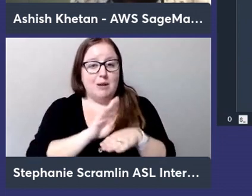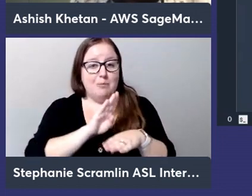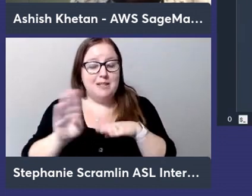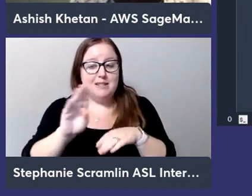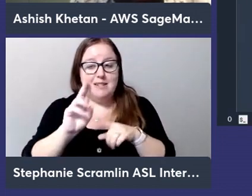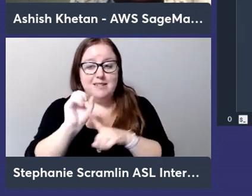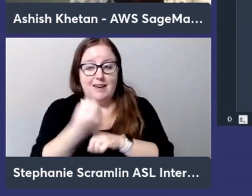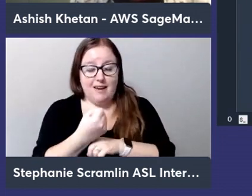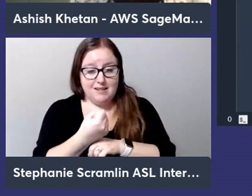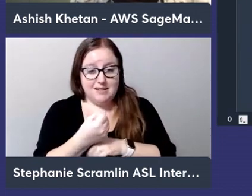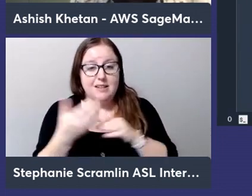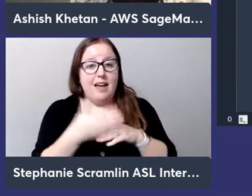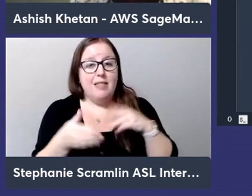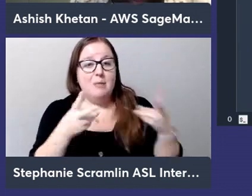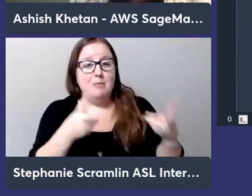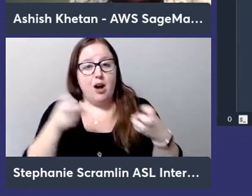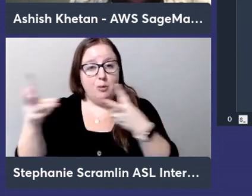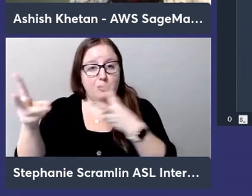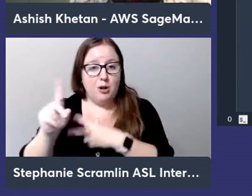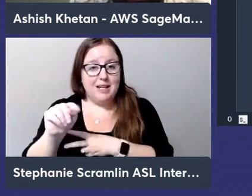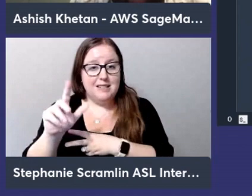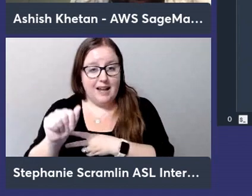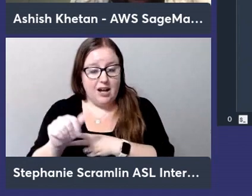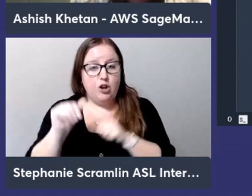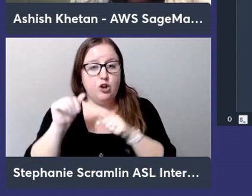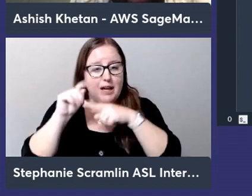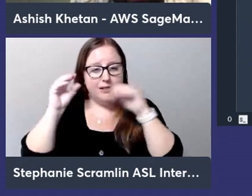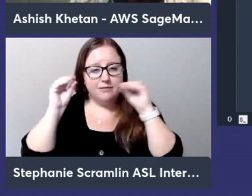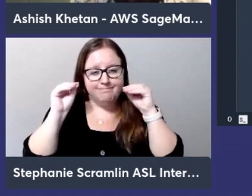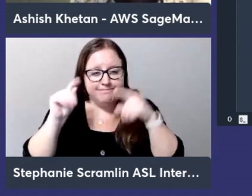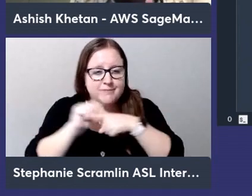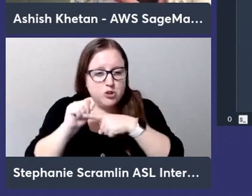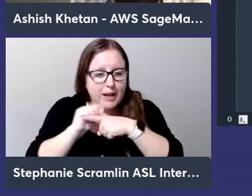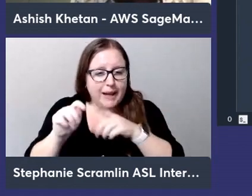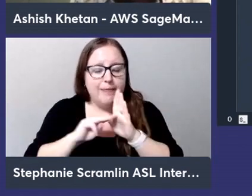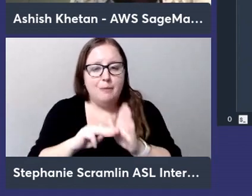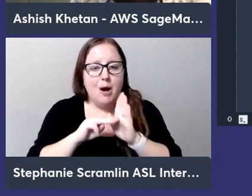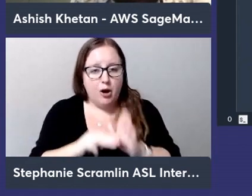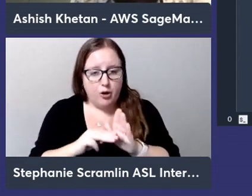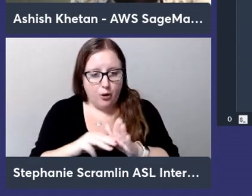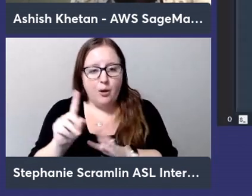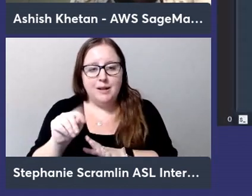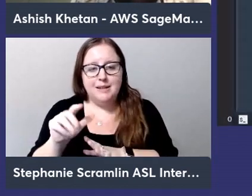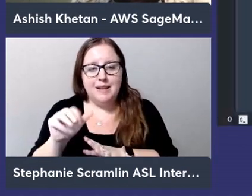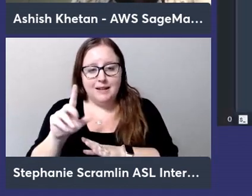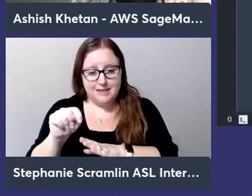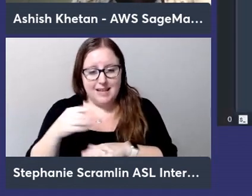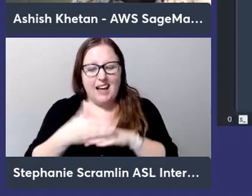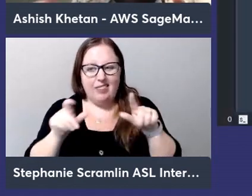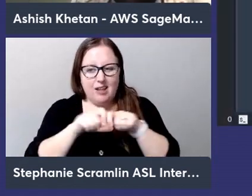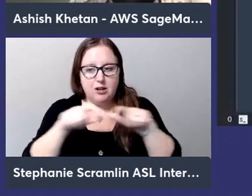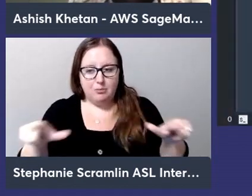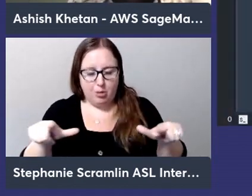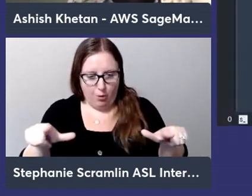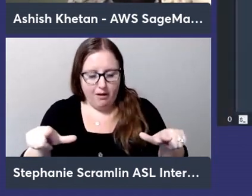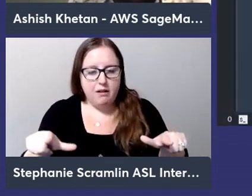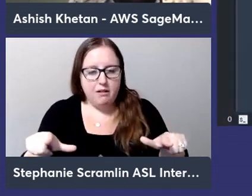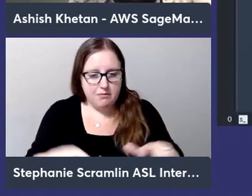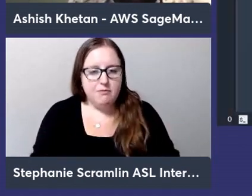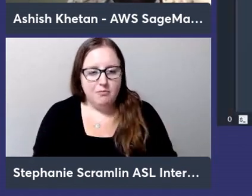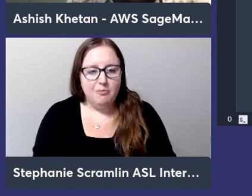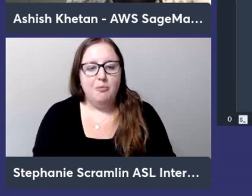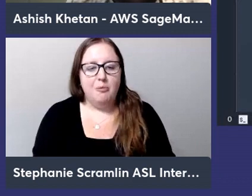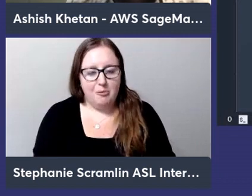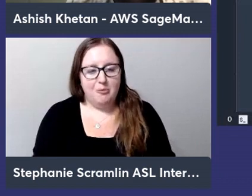and just by uploading your data, you can train the model on your own data set and then deploy the trained model. And then, of course, you need to